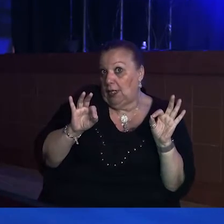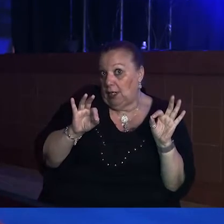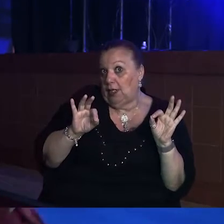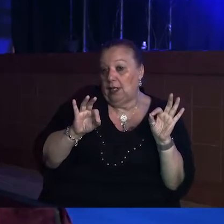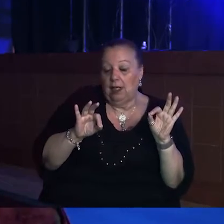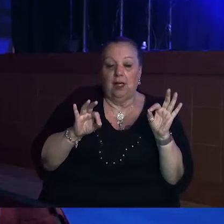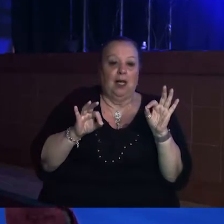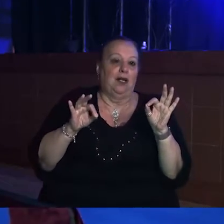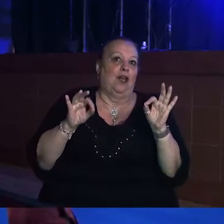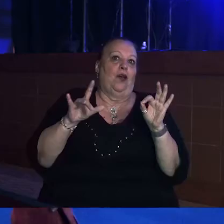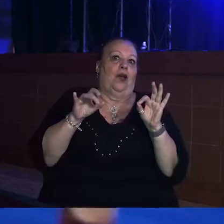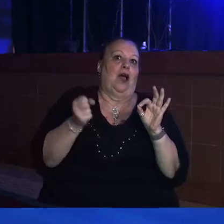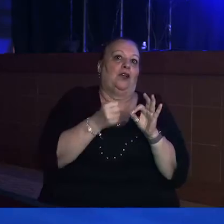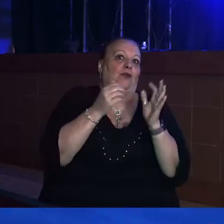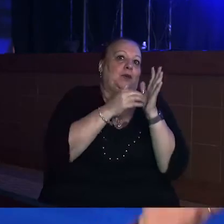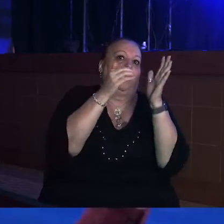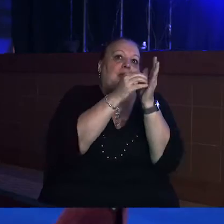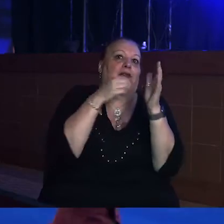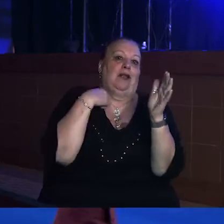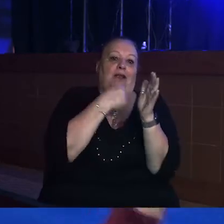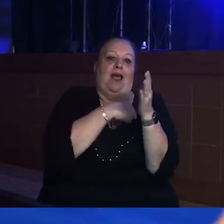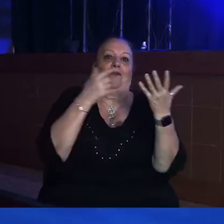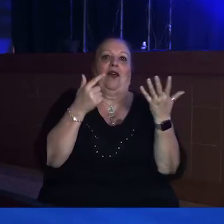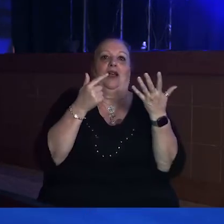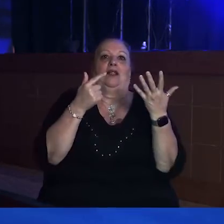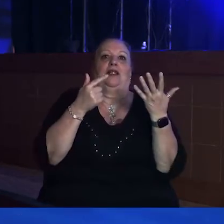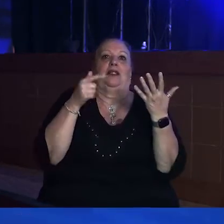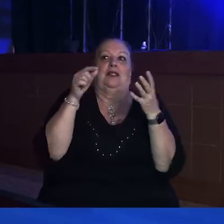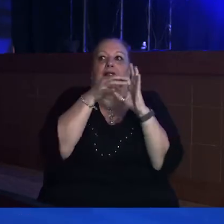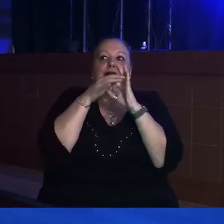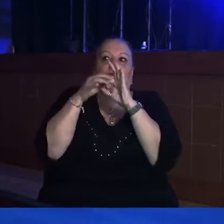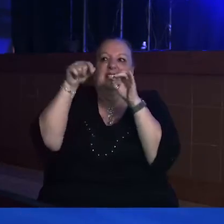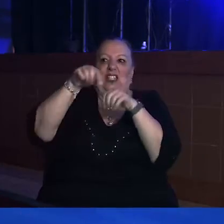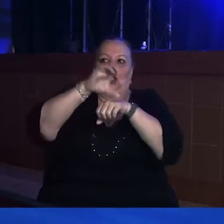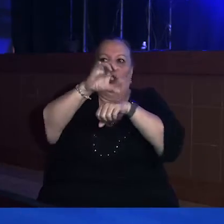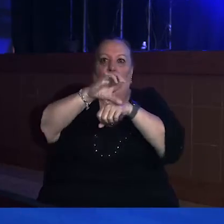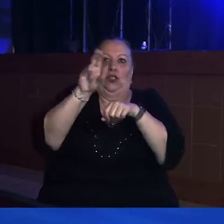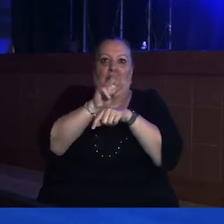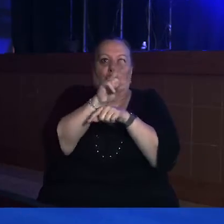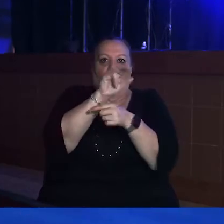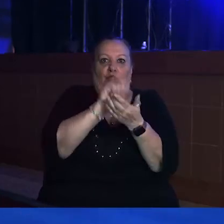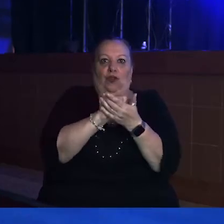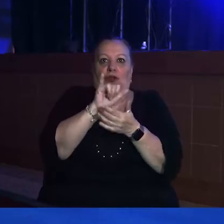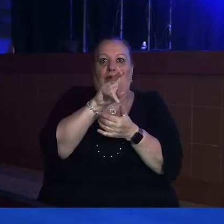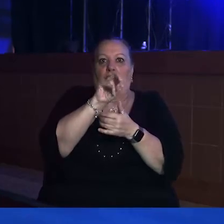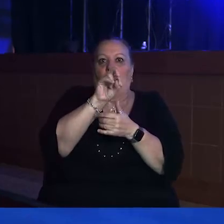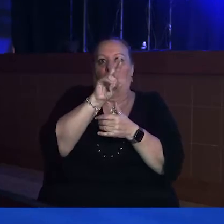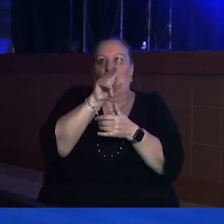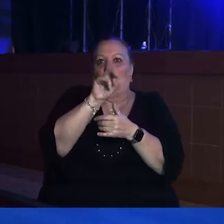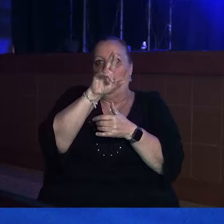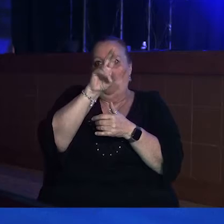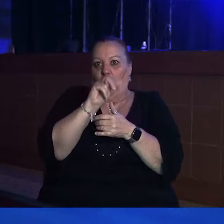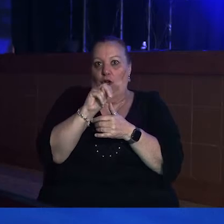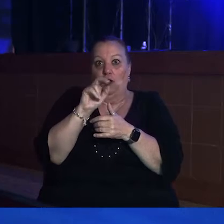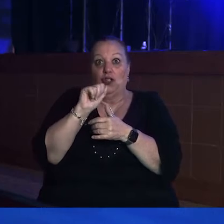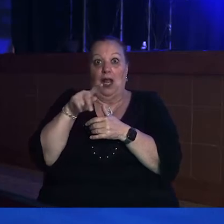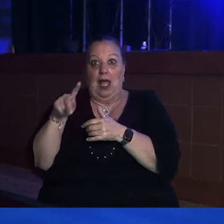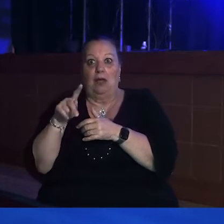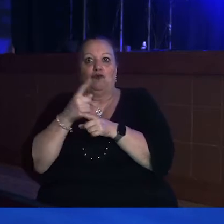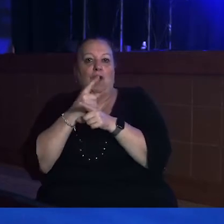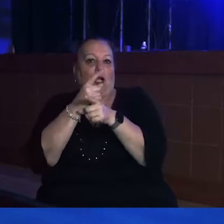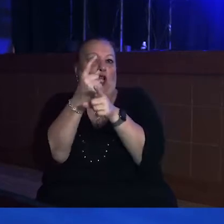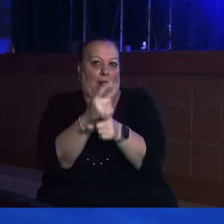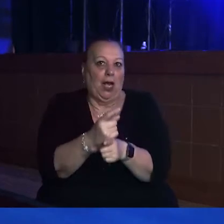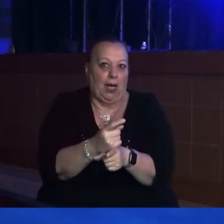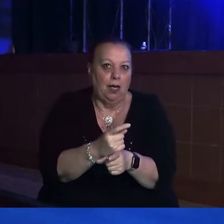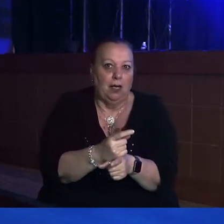hundreds, maybe thousands of us in community and in our church that use the YouVersion Bible app on a regular basis. And it'll help